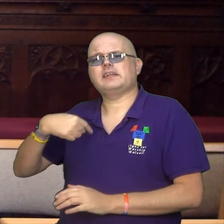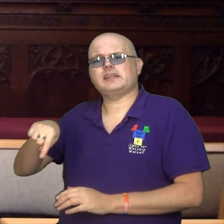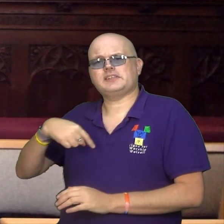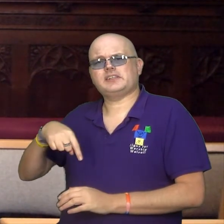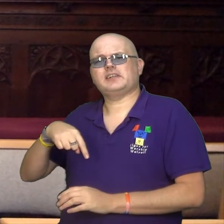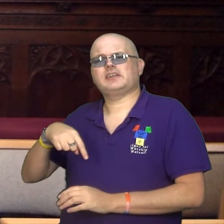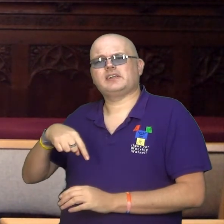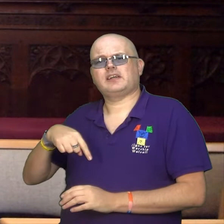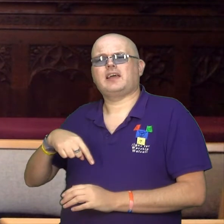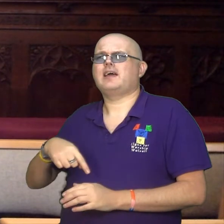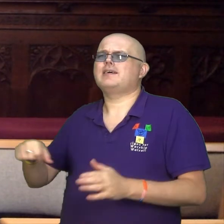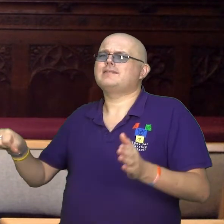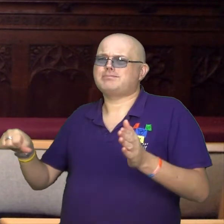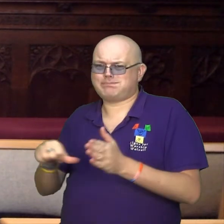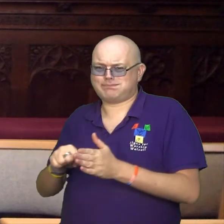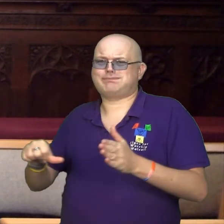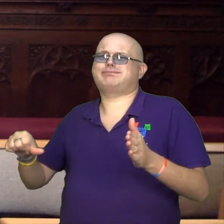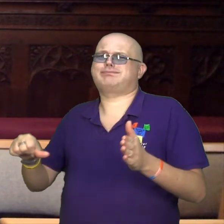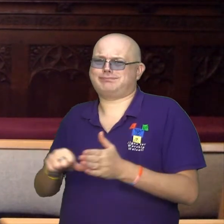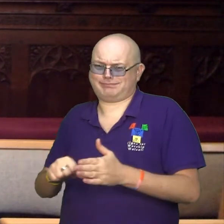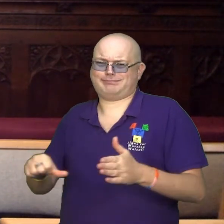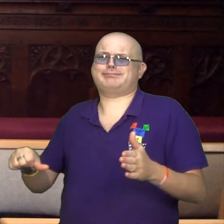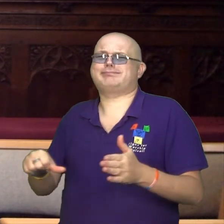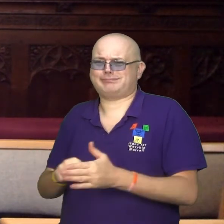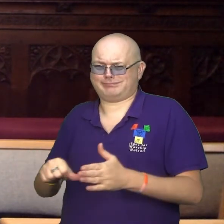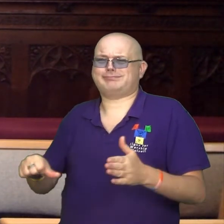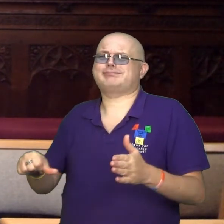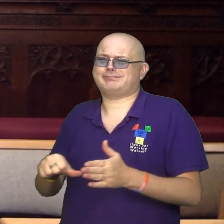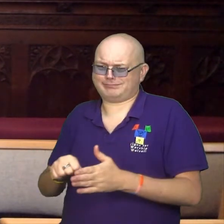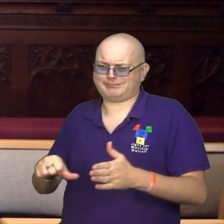This year has been a tough year for a lot of us,